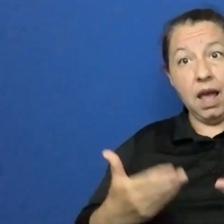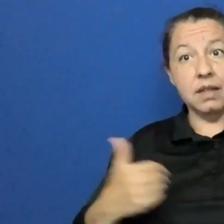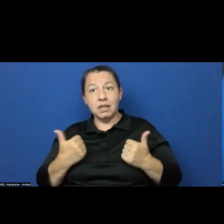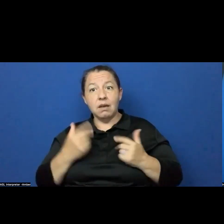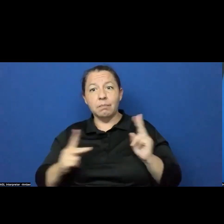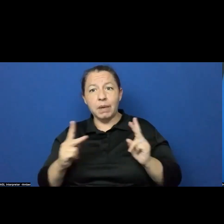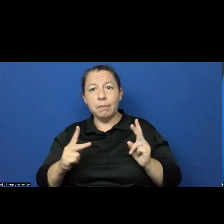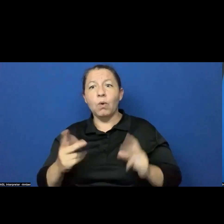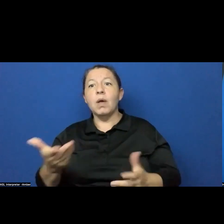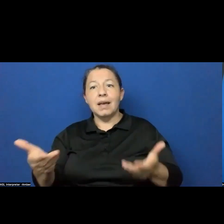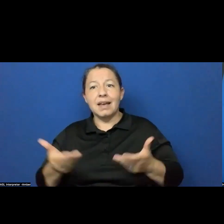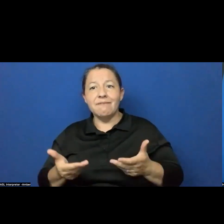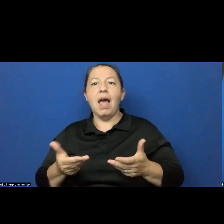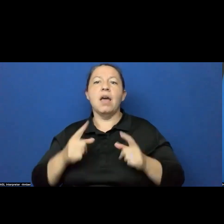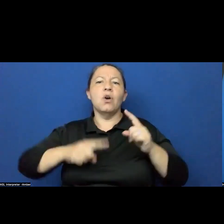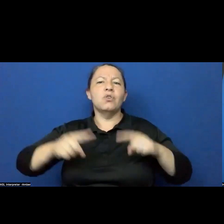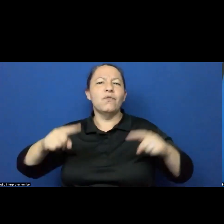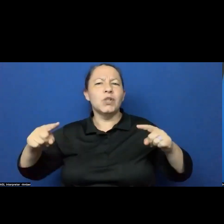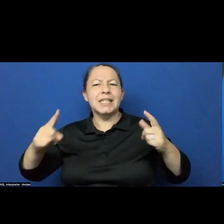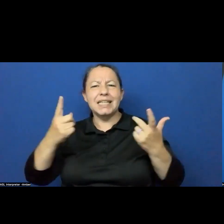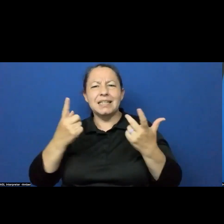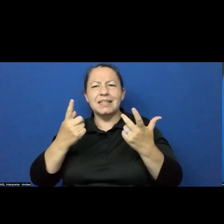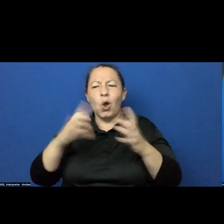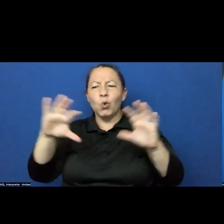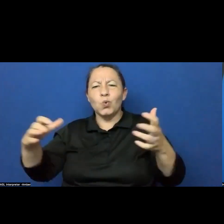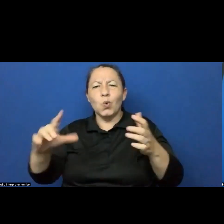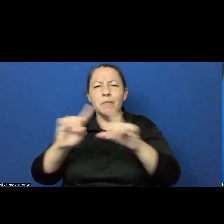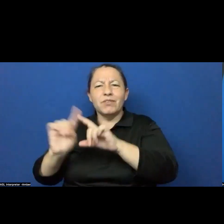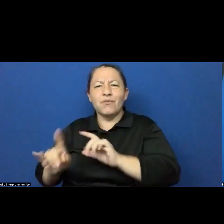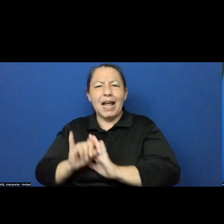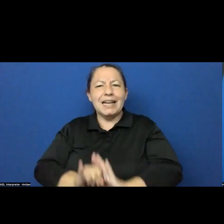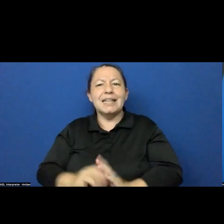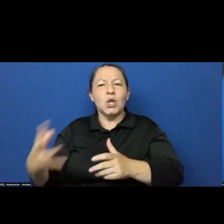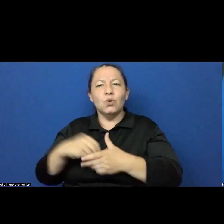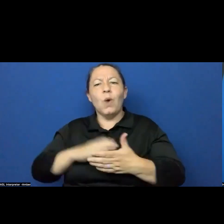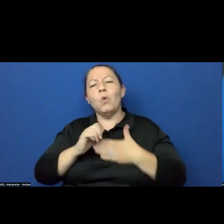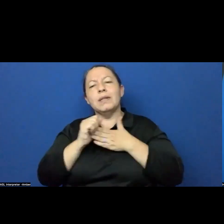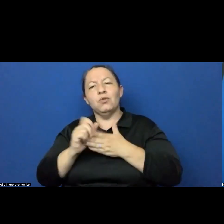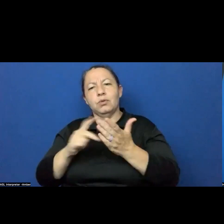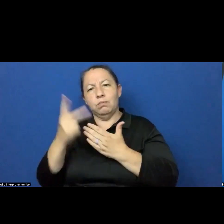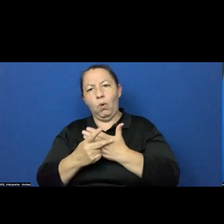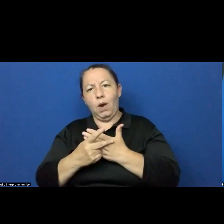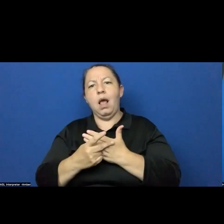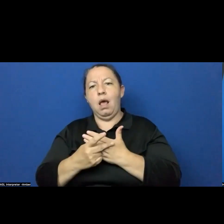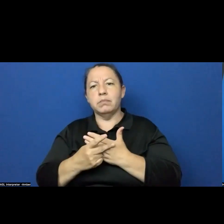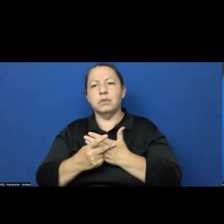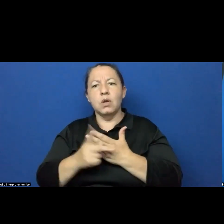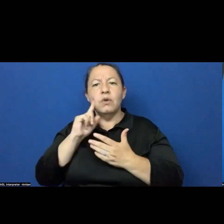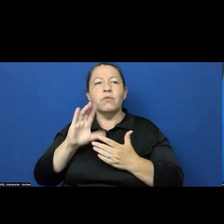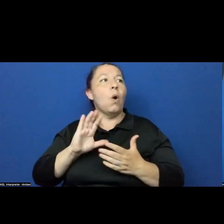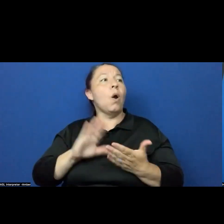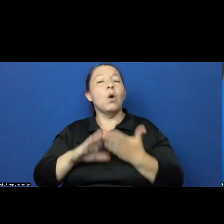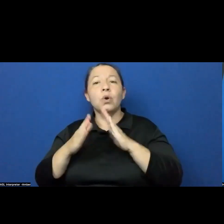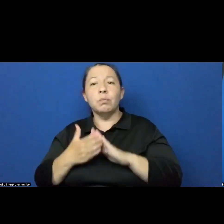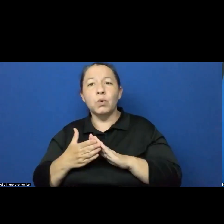invite a diversity of identities into our leadership programs, into the community event leadership. If